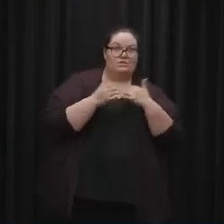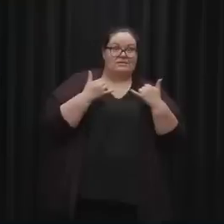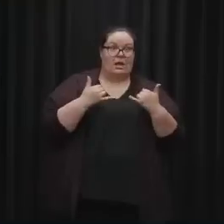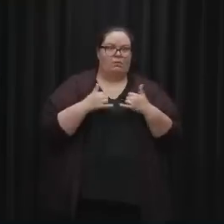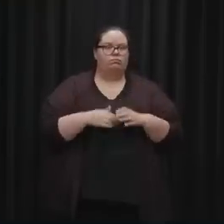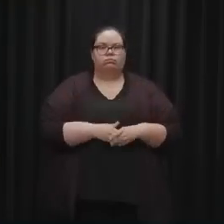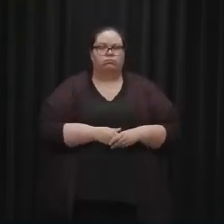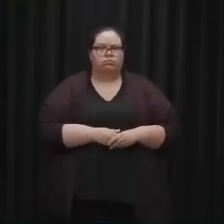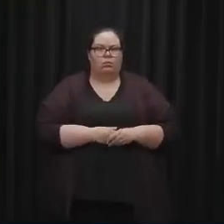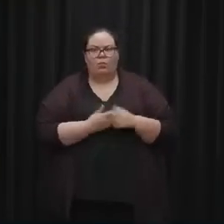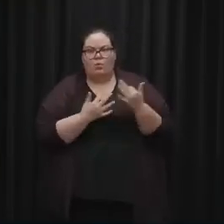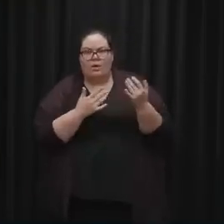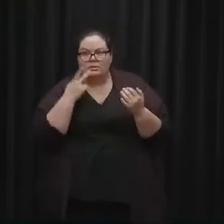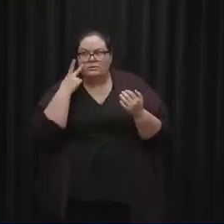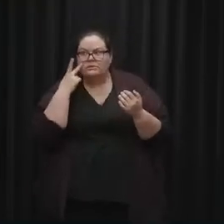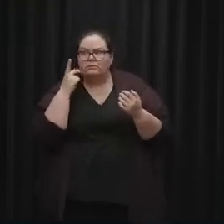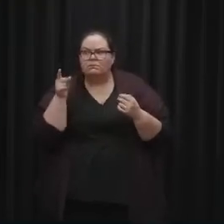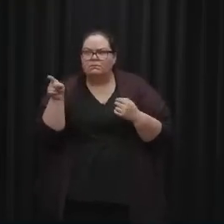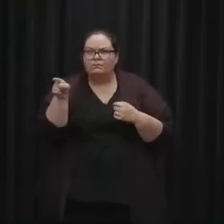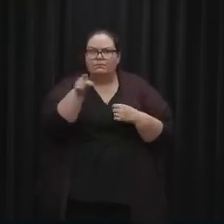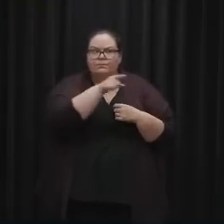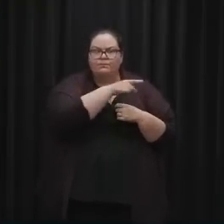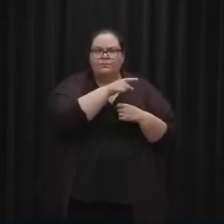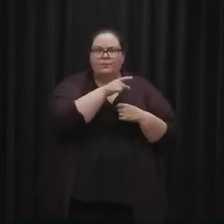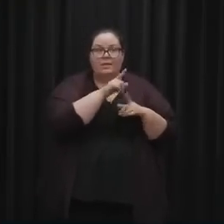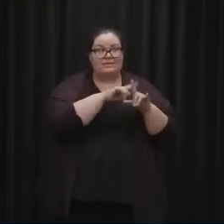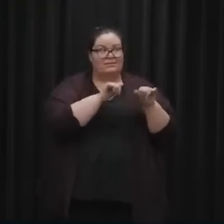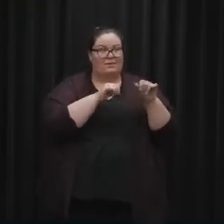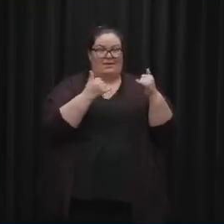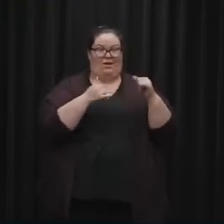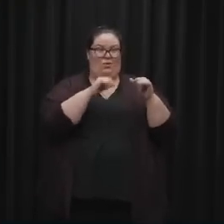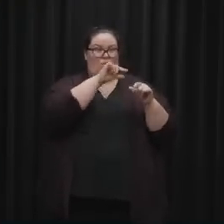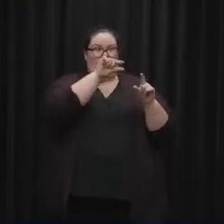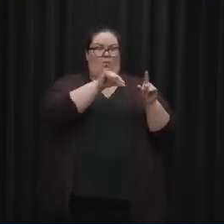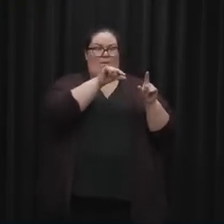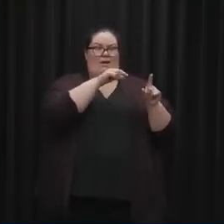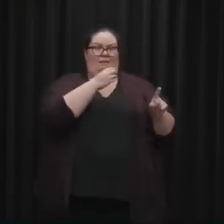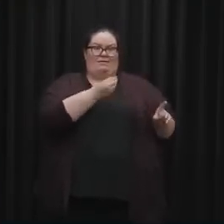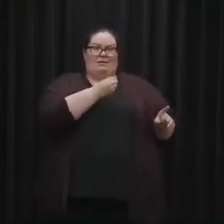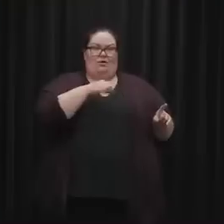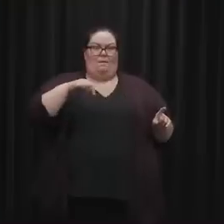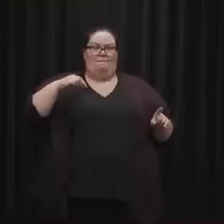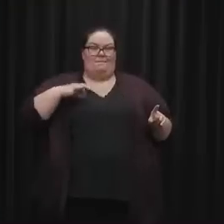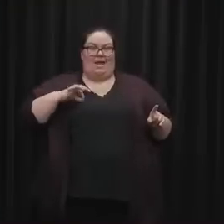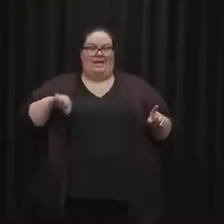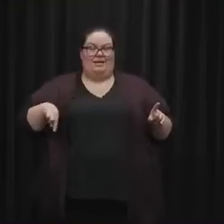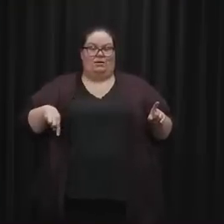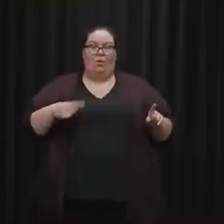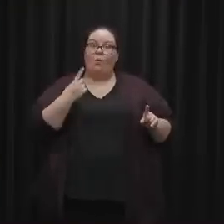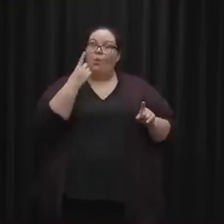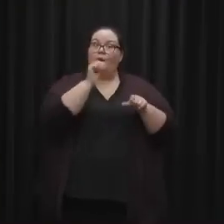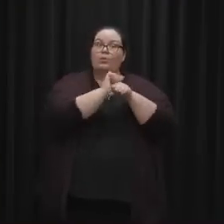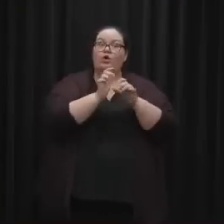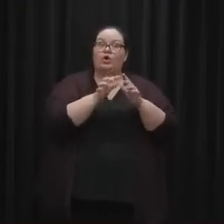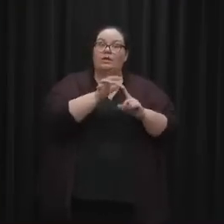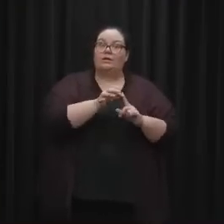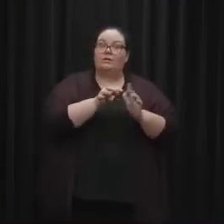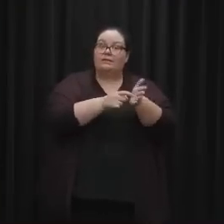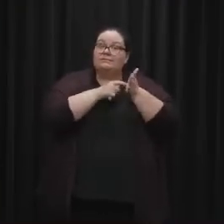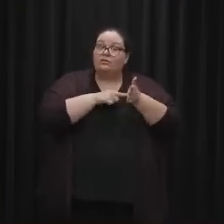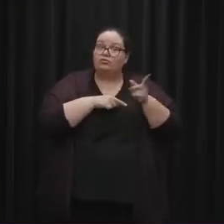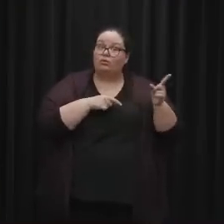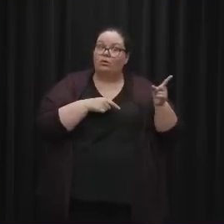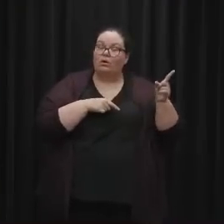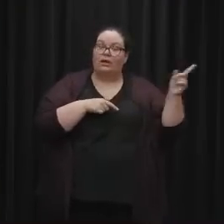being generated too by what we're seeing around us. So we can have one traveler come through that could be an essential service traveler, but all of a